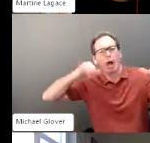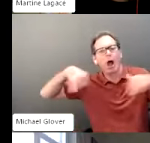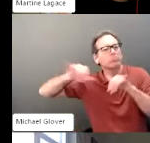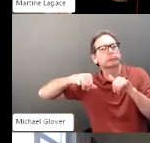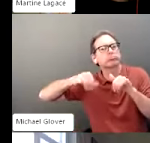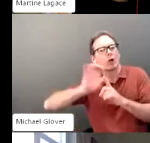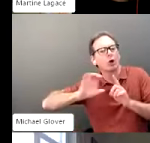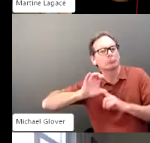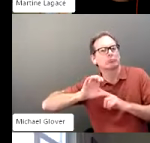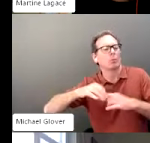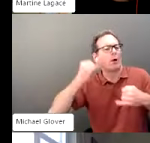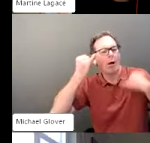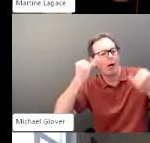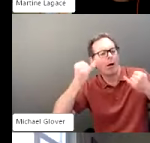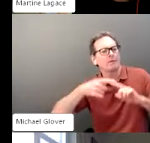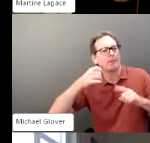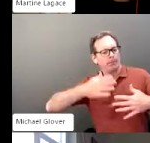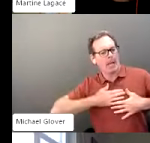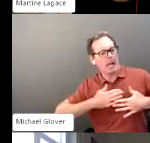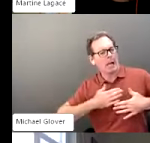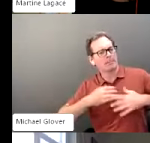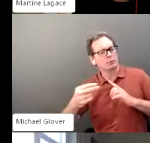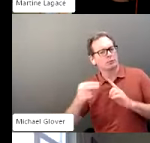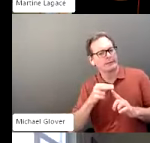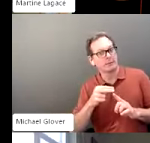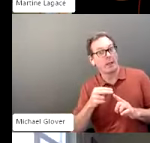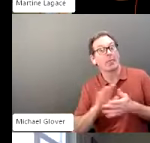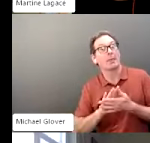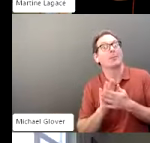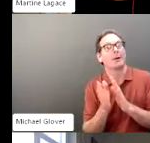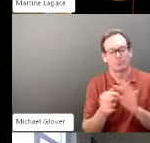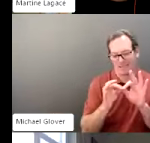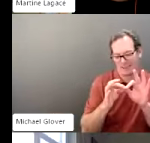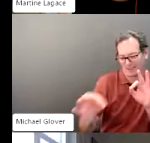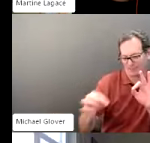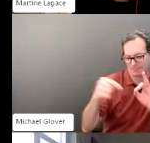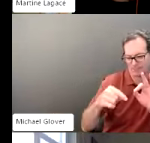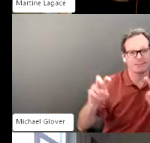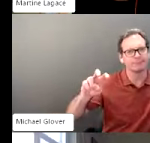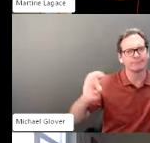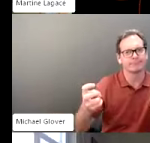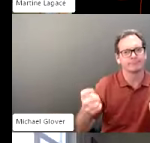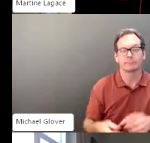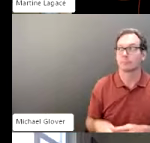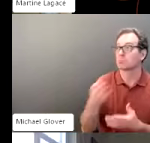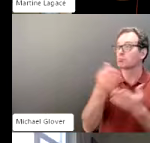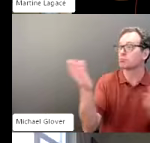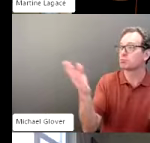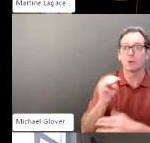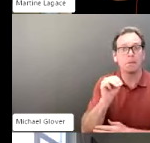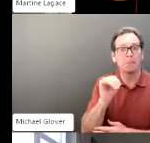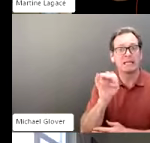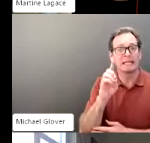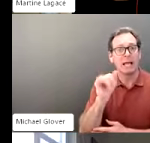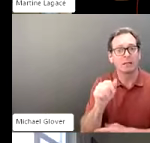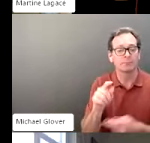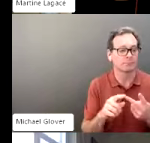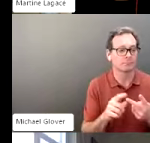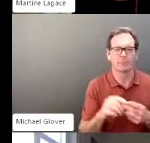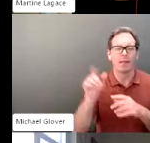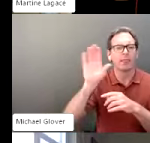ideologies stemming from the public discourse around aging and older adults? How is it framed by the media? How is it framed by